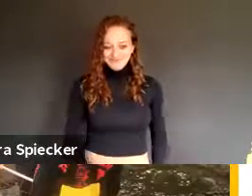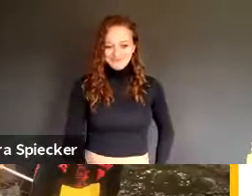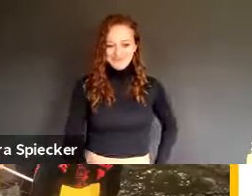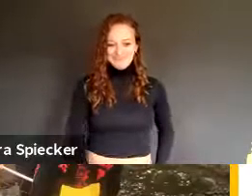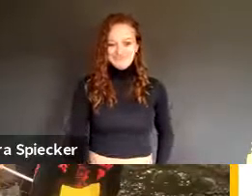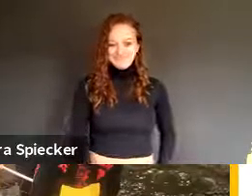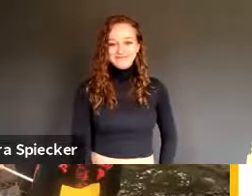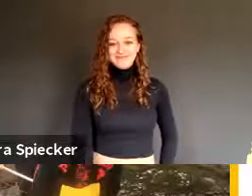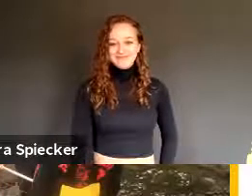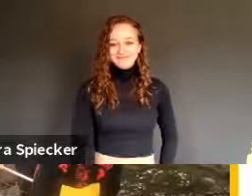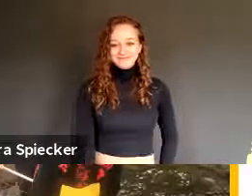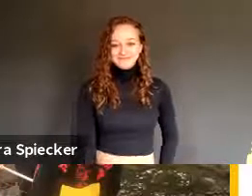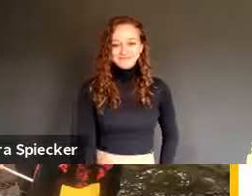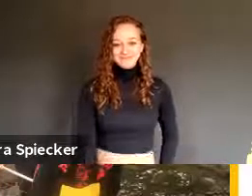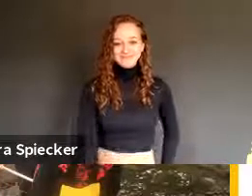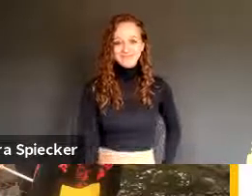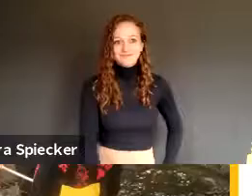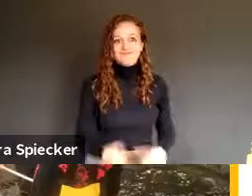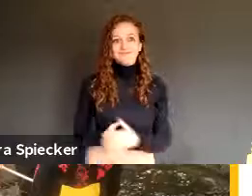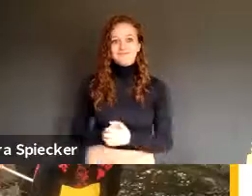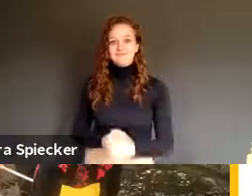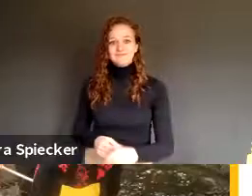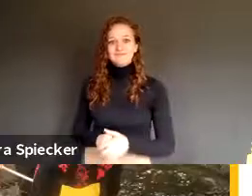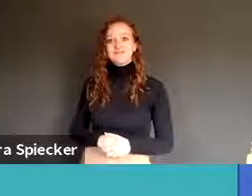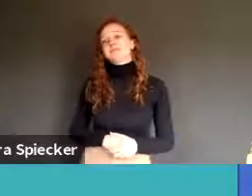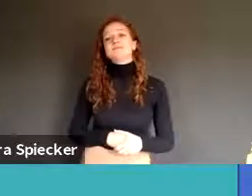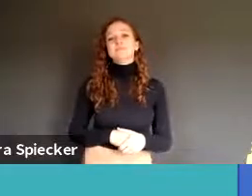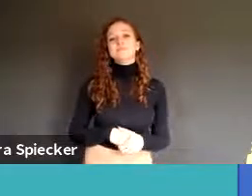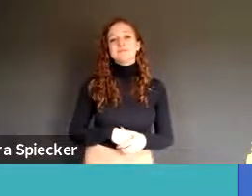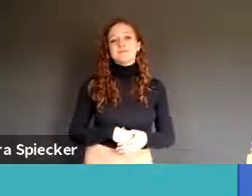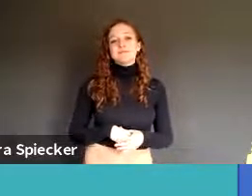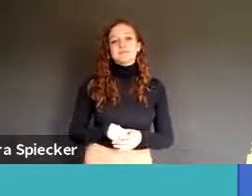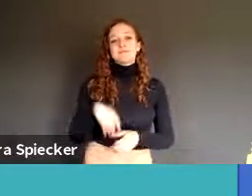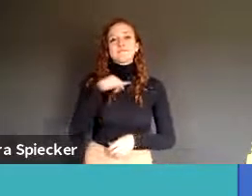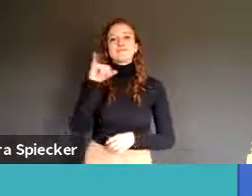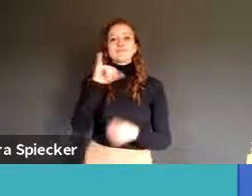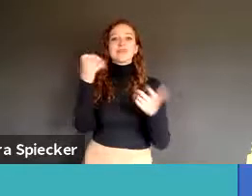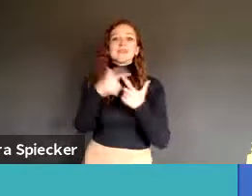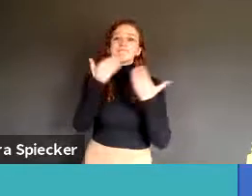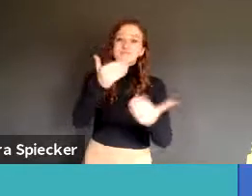extremely useful in field research. So thank you.